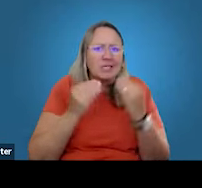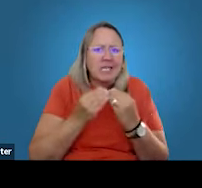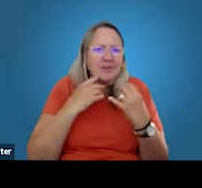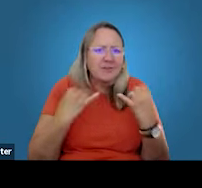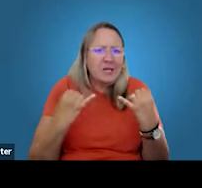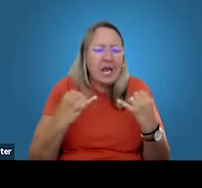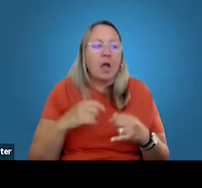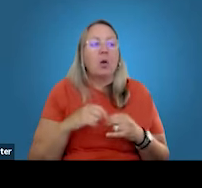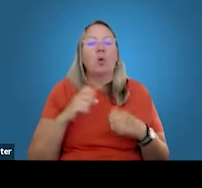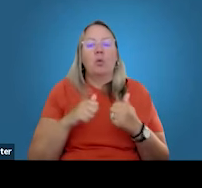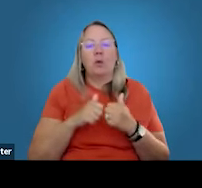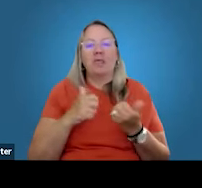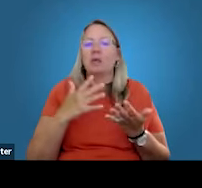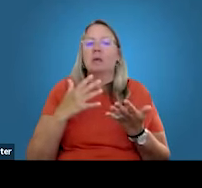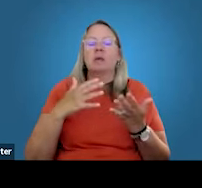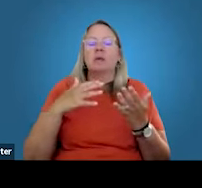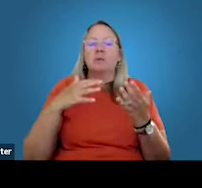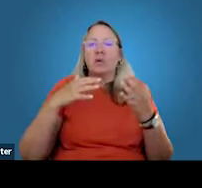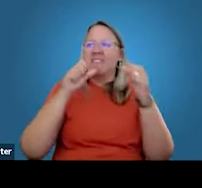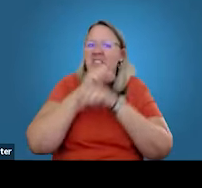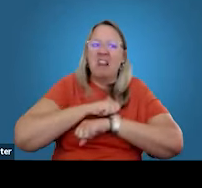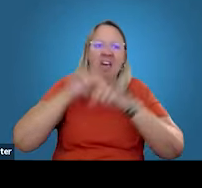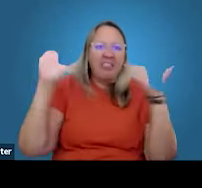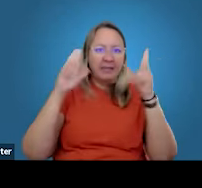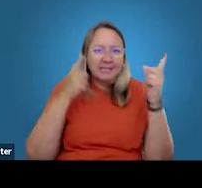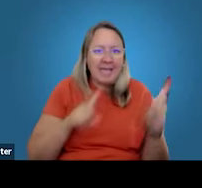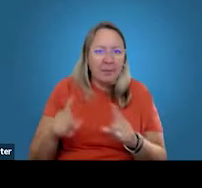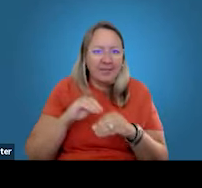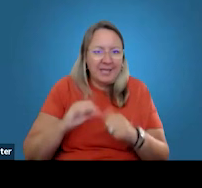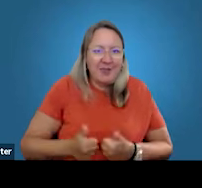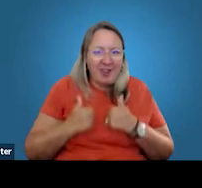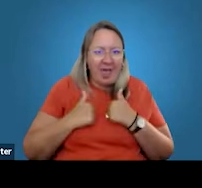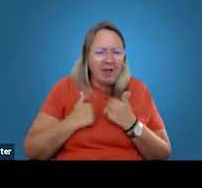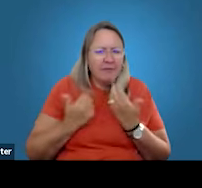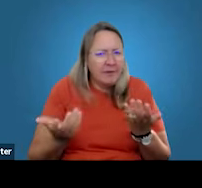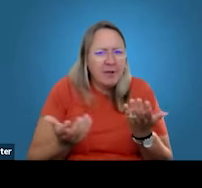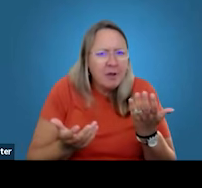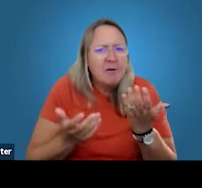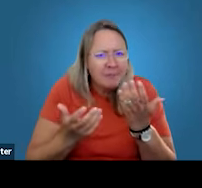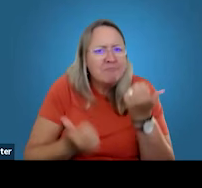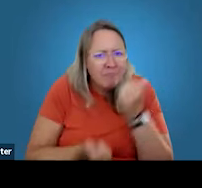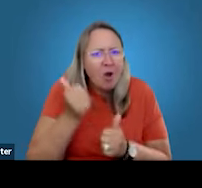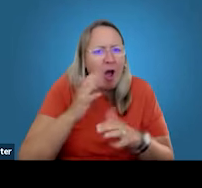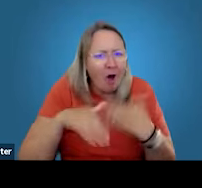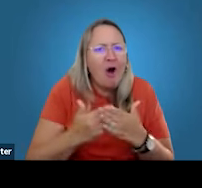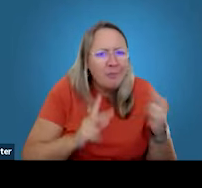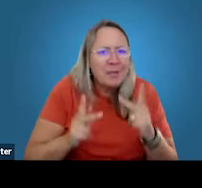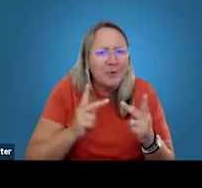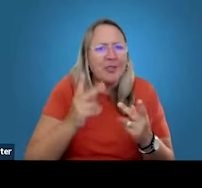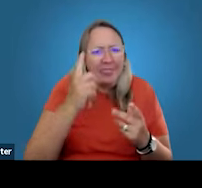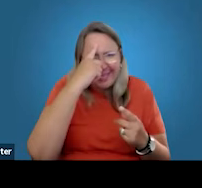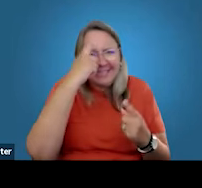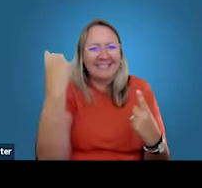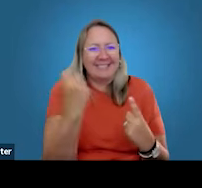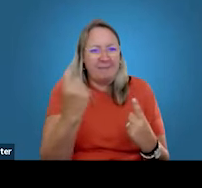day and age with a blank sheet of paper in terms of their perception of you. They are most likely to have something that they think about you, and some of those things